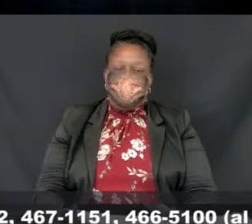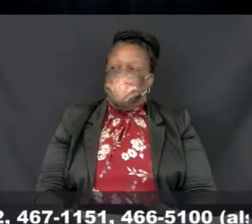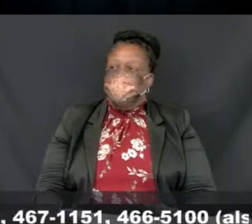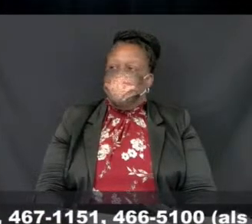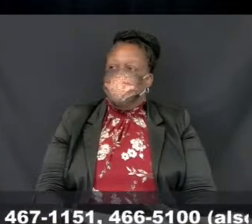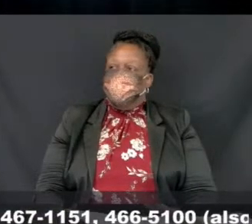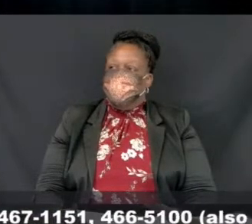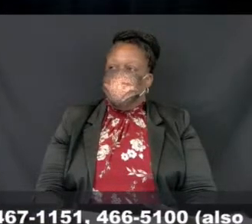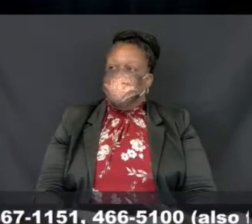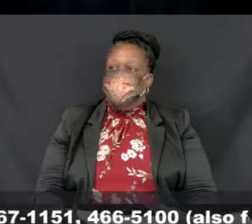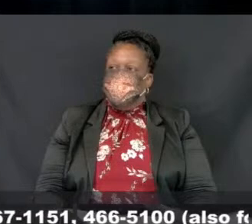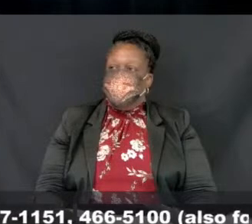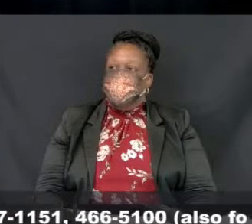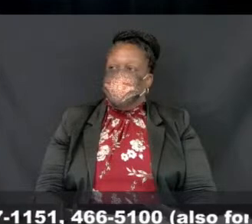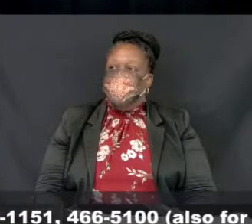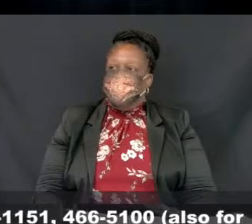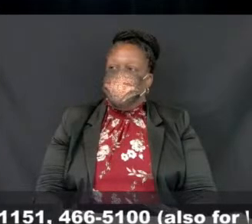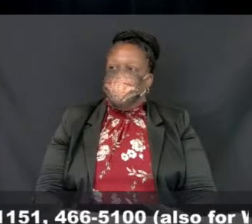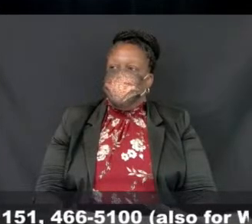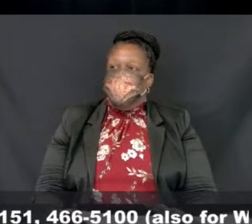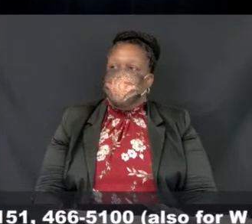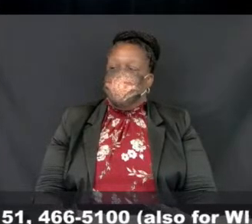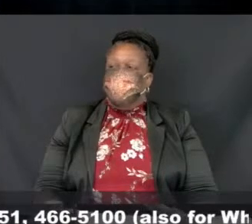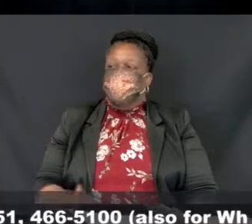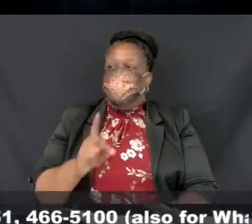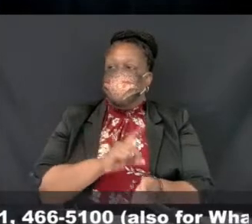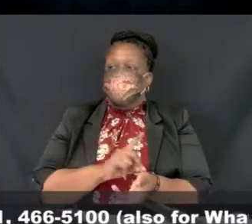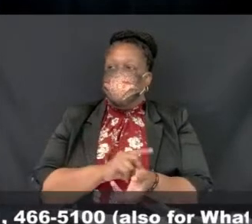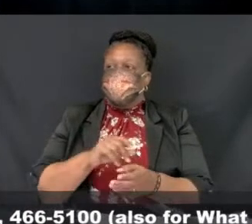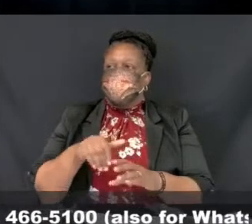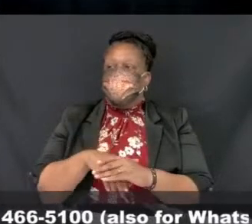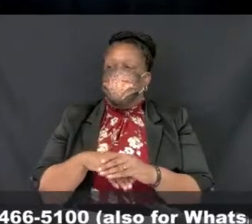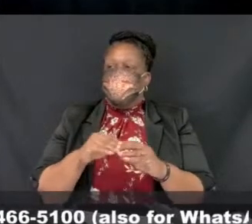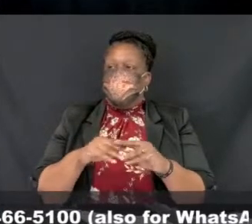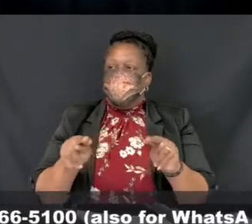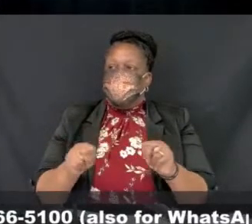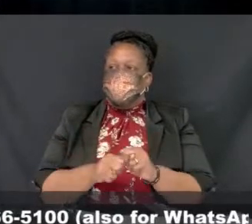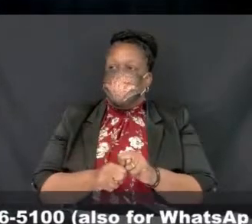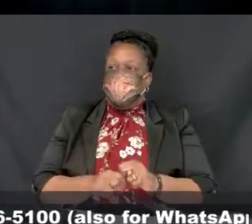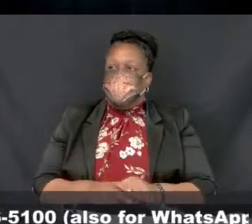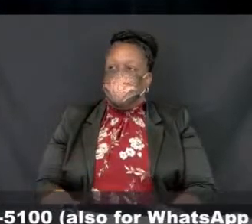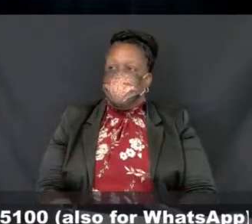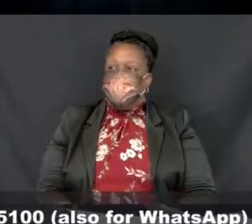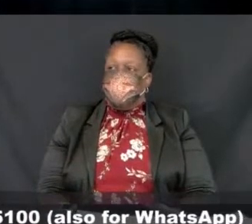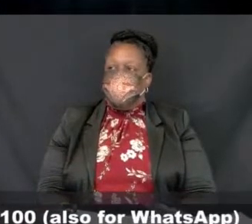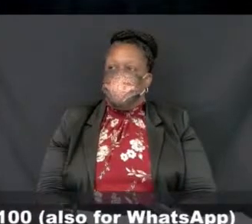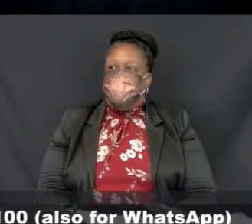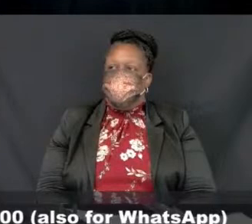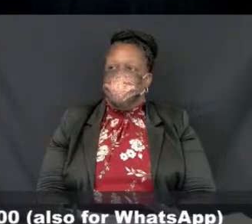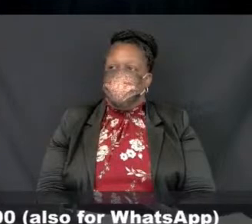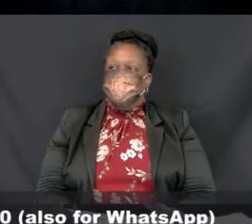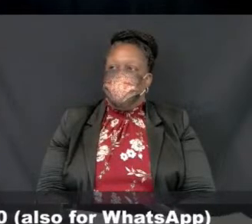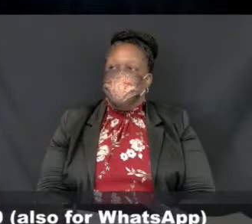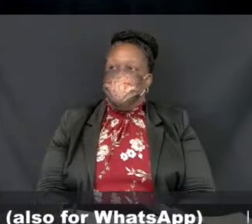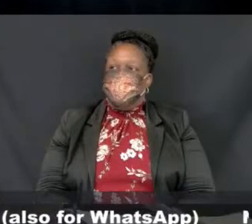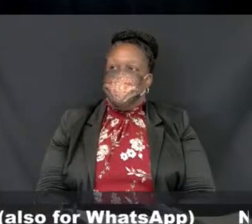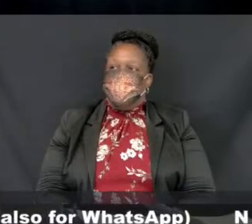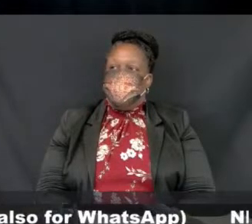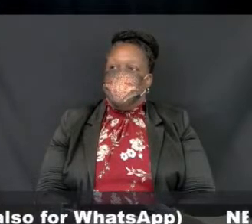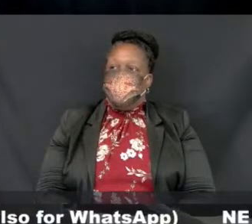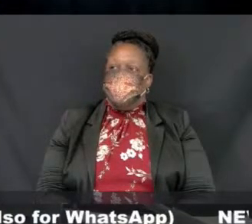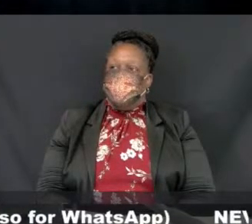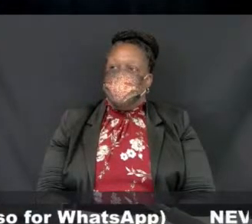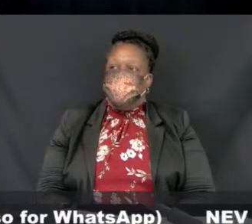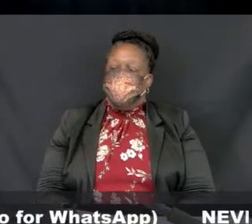Dr. Judy Nisbet, Medical Officer of Health and Nevis. And Mr. Brian Dyer, Director, National